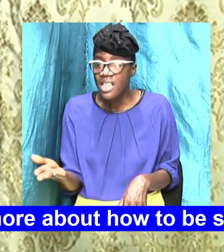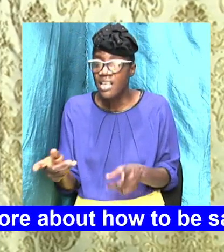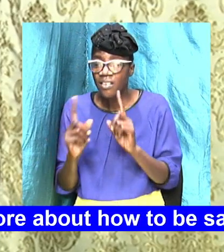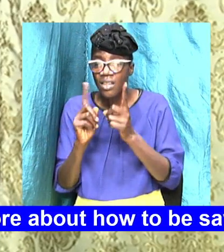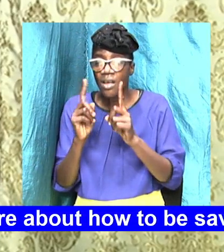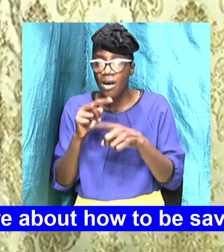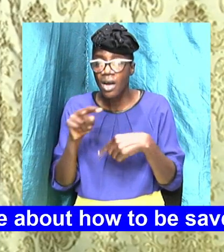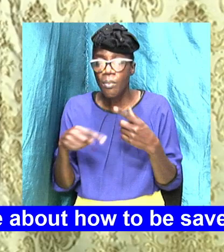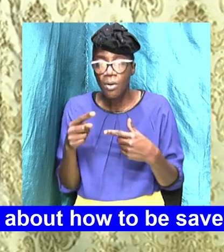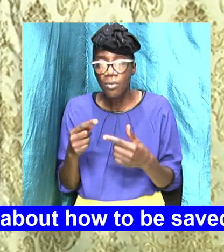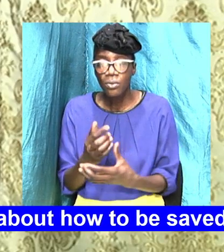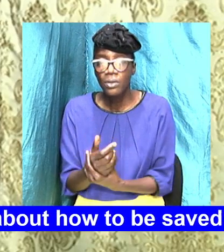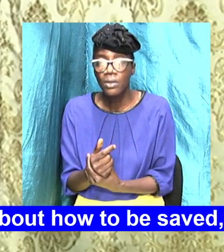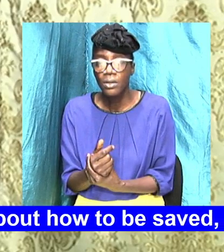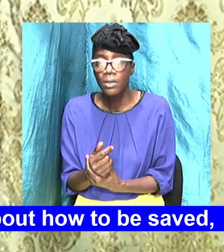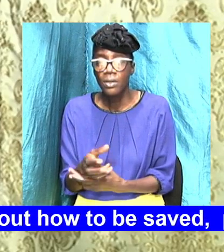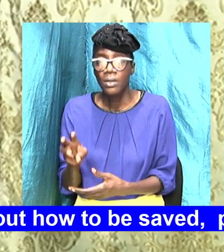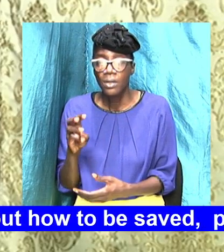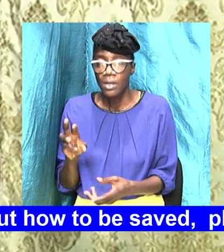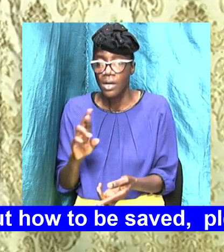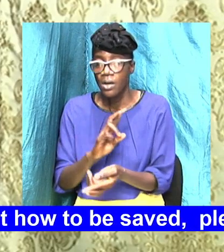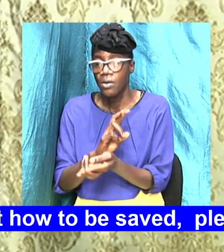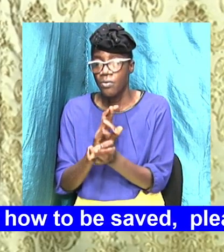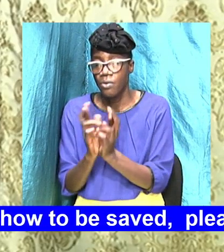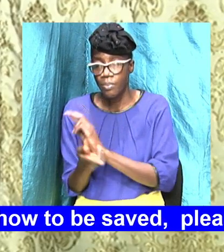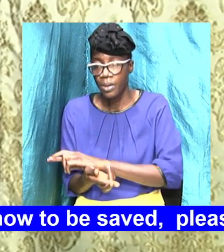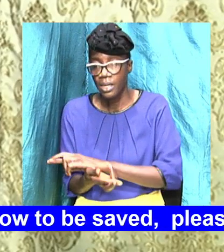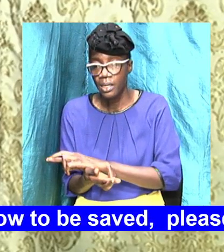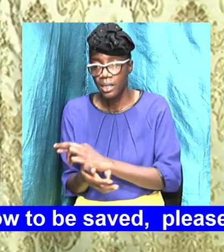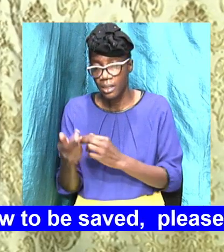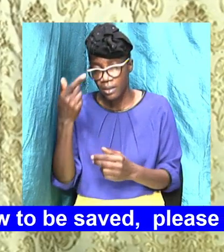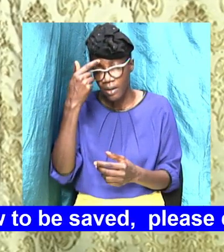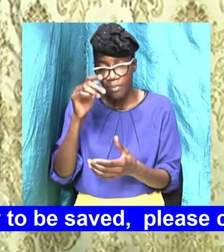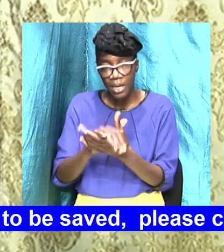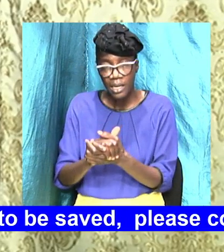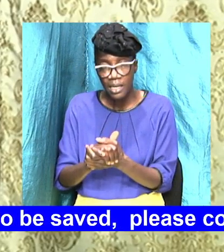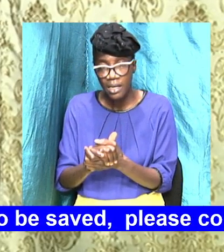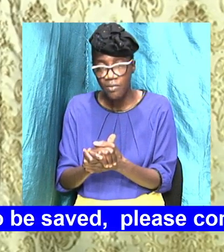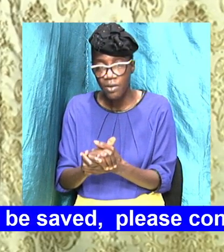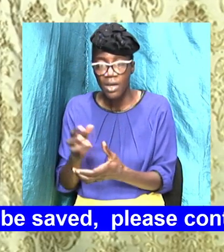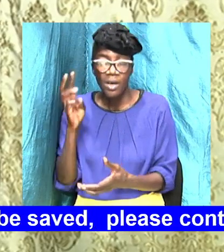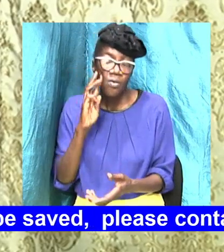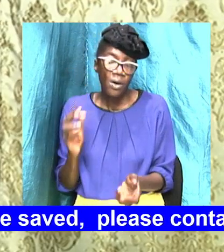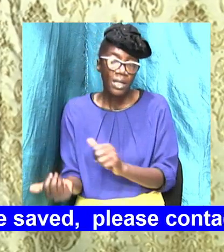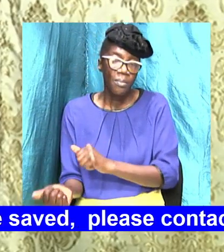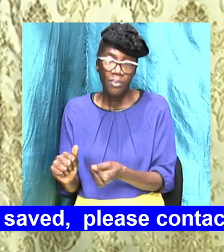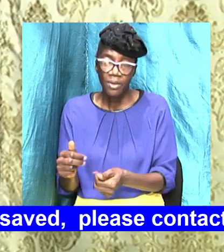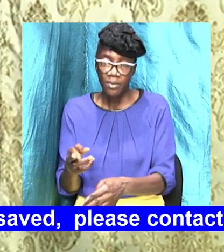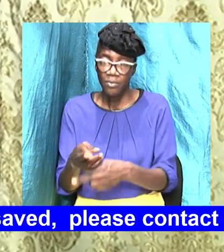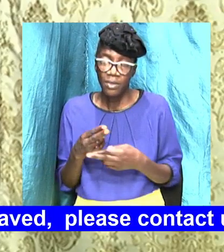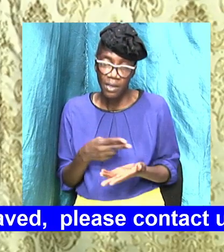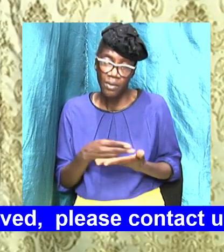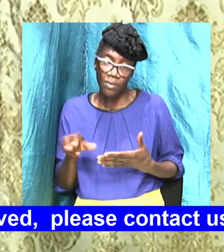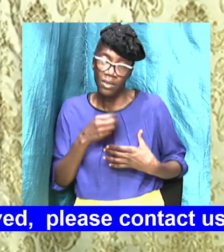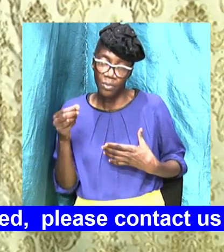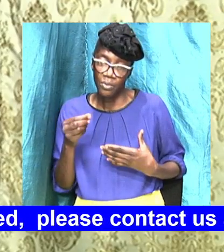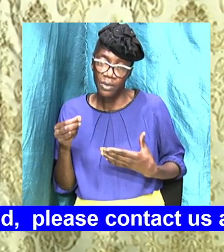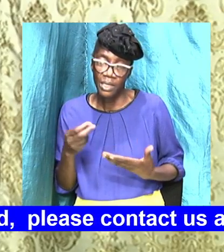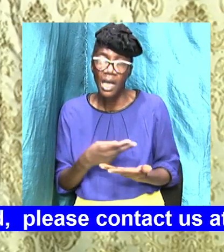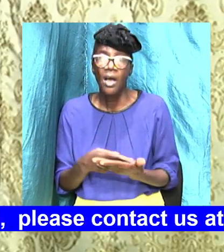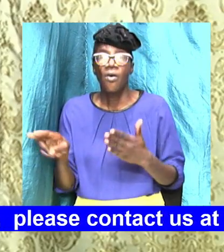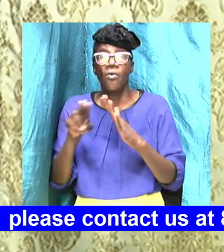about was repentance, belief, repentance, water baptism, infilling of the Holy Spirit, and